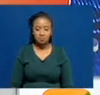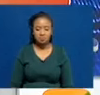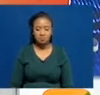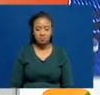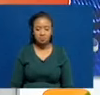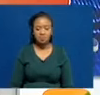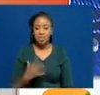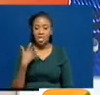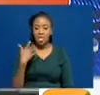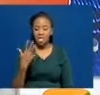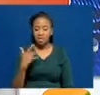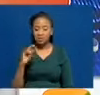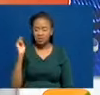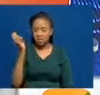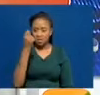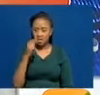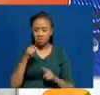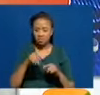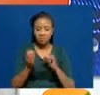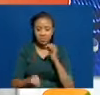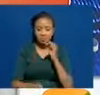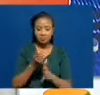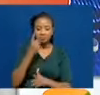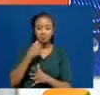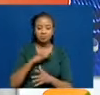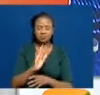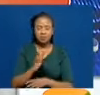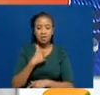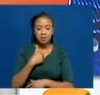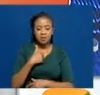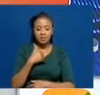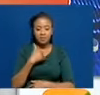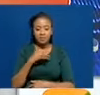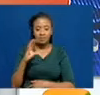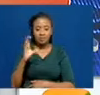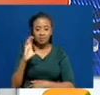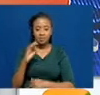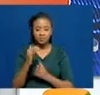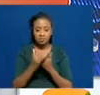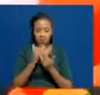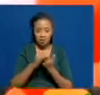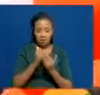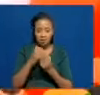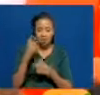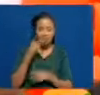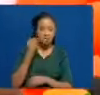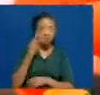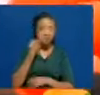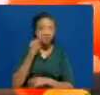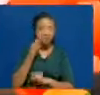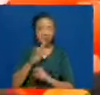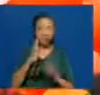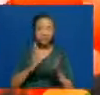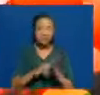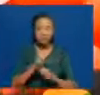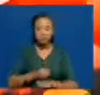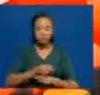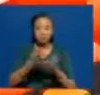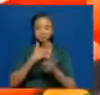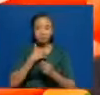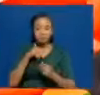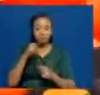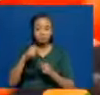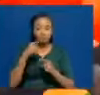Telco provider Airtel Kenya has today launched its flagship mobile customer care experience as it seeks to devolve its customer services to